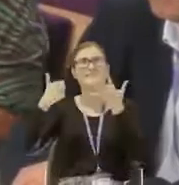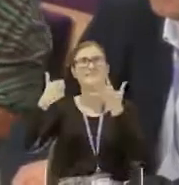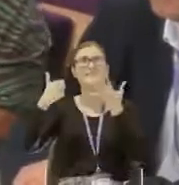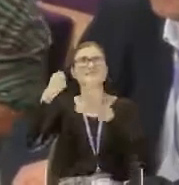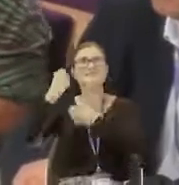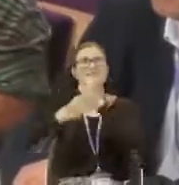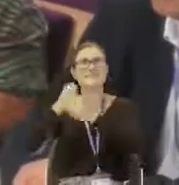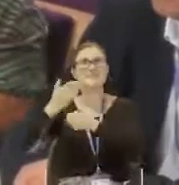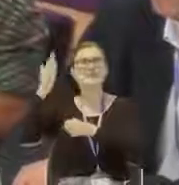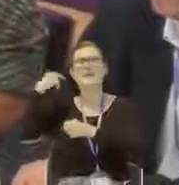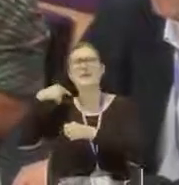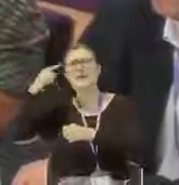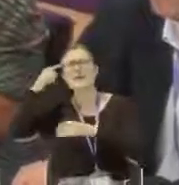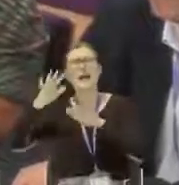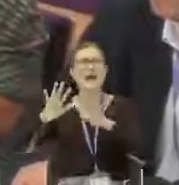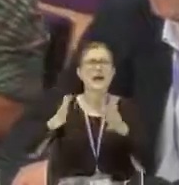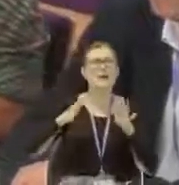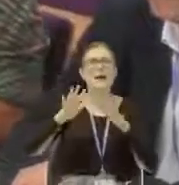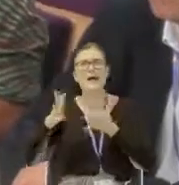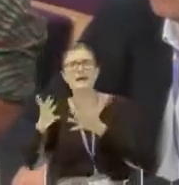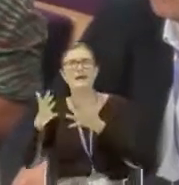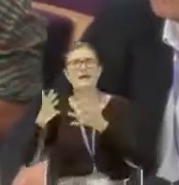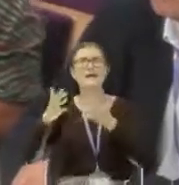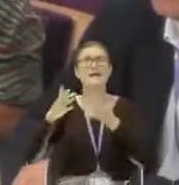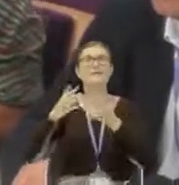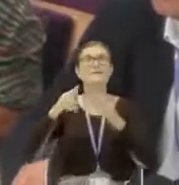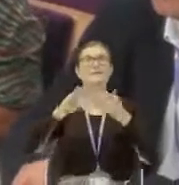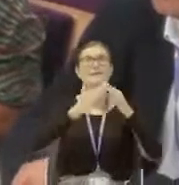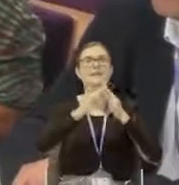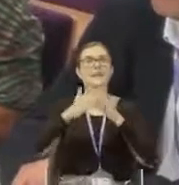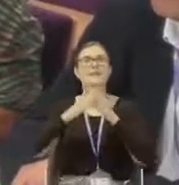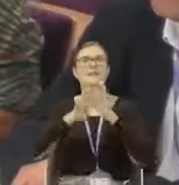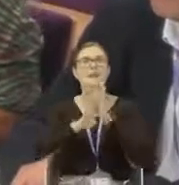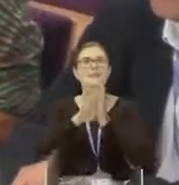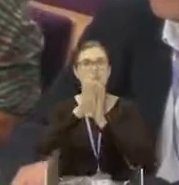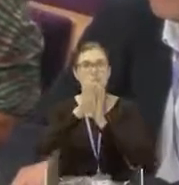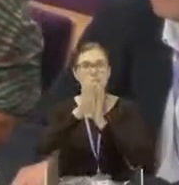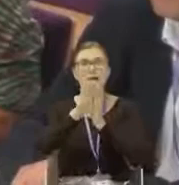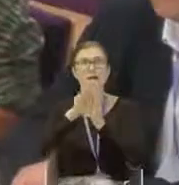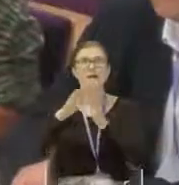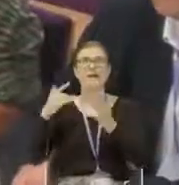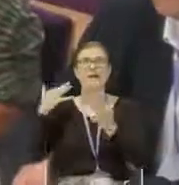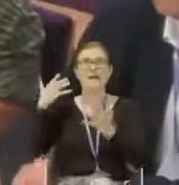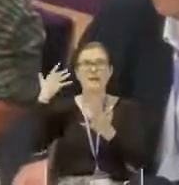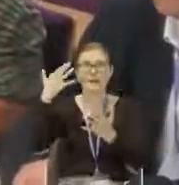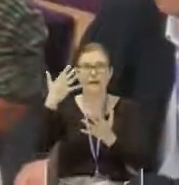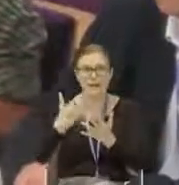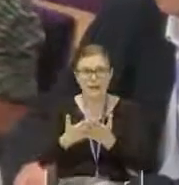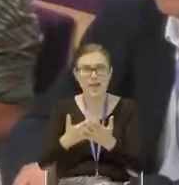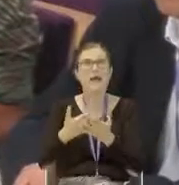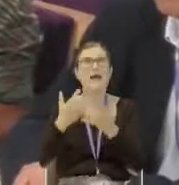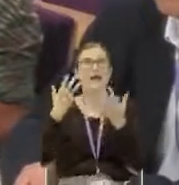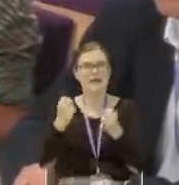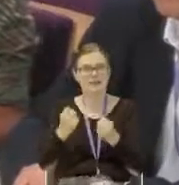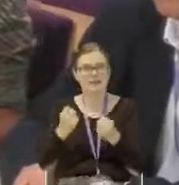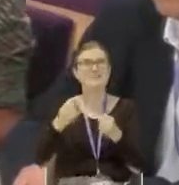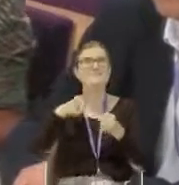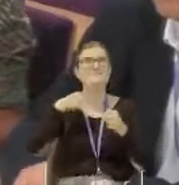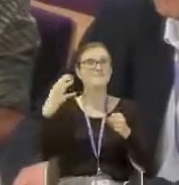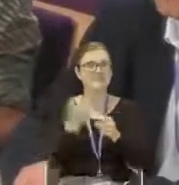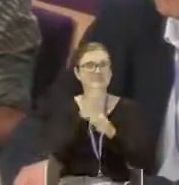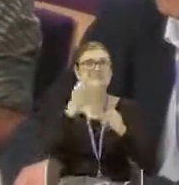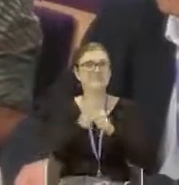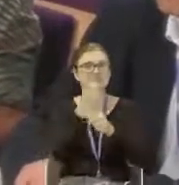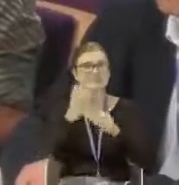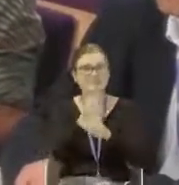say, I think we can dive in and just to offer an opening reflection from ICLEI, and it's been said